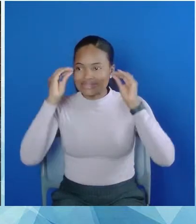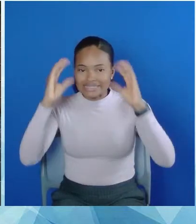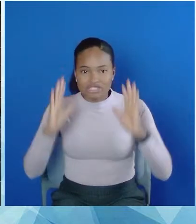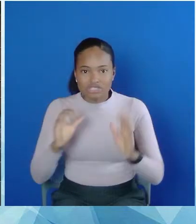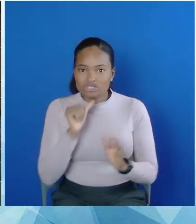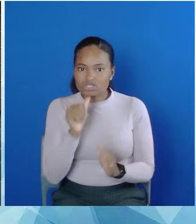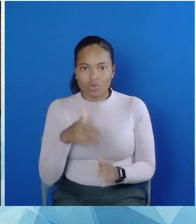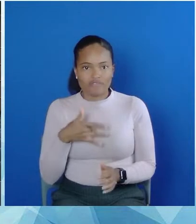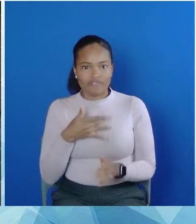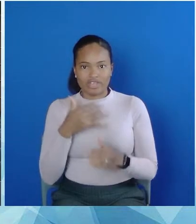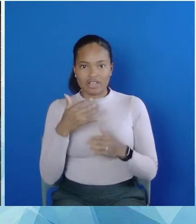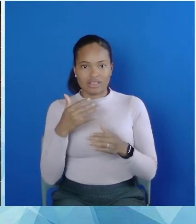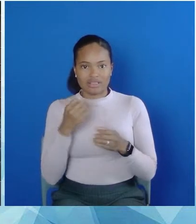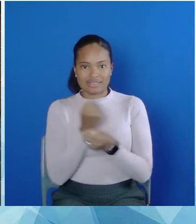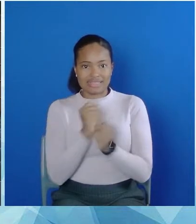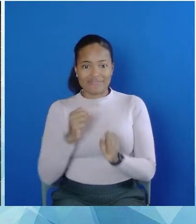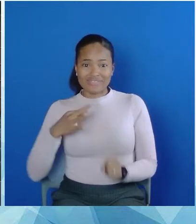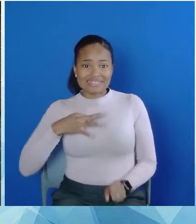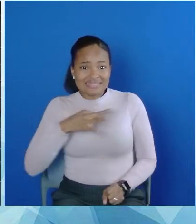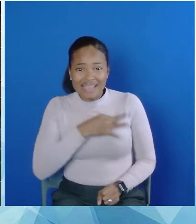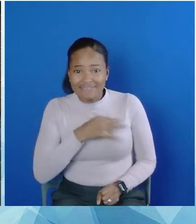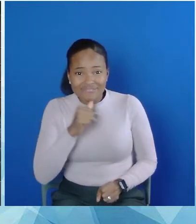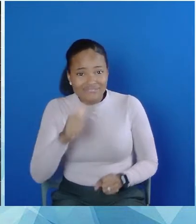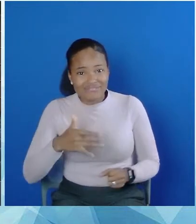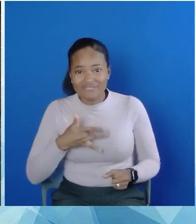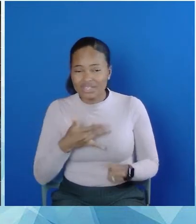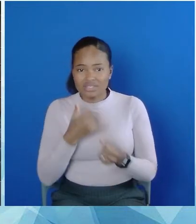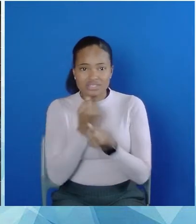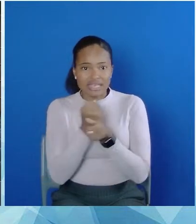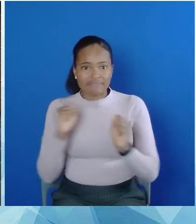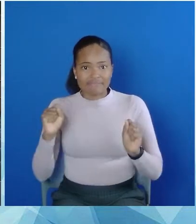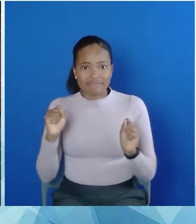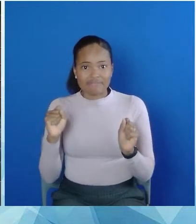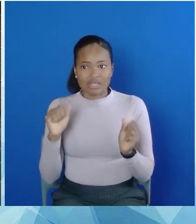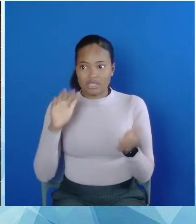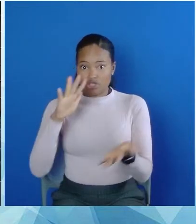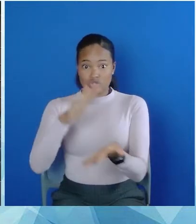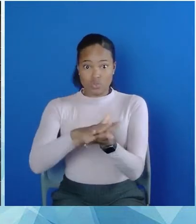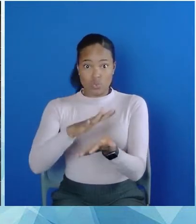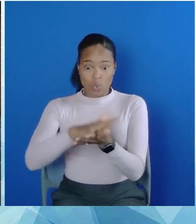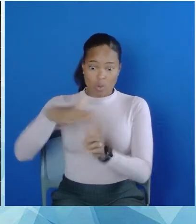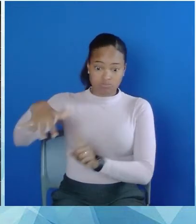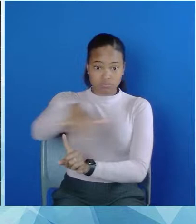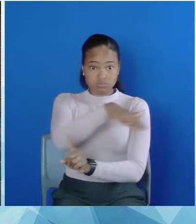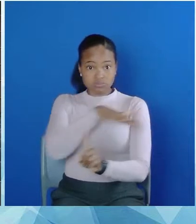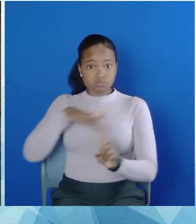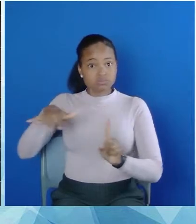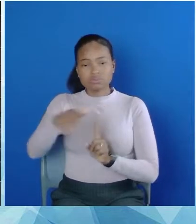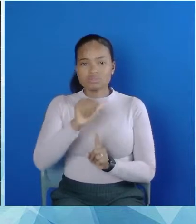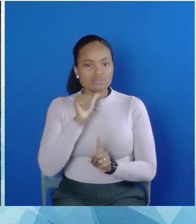Other staff members don't feel safe. The school doesn't feel safe.